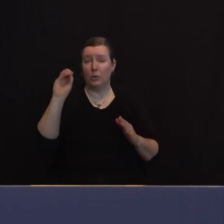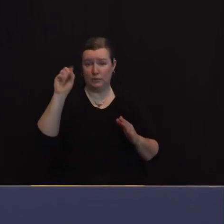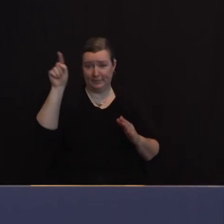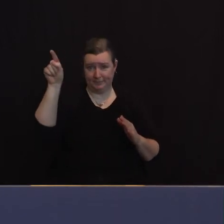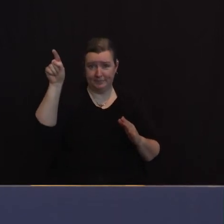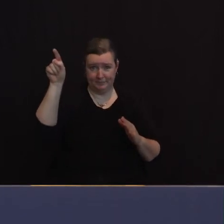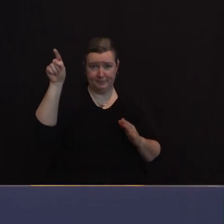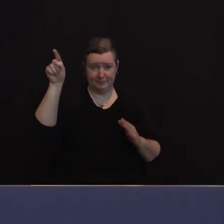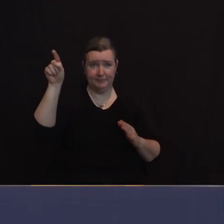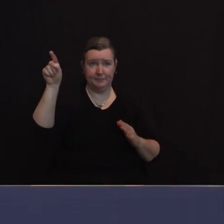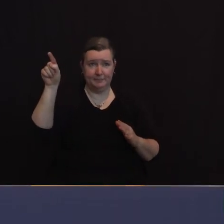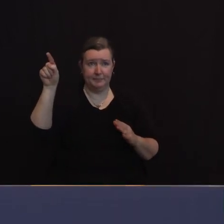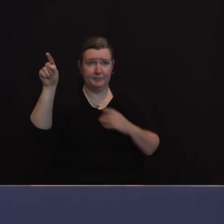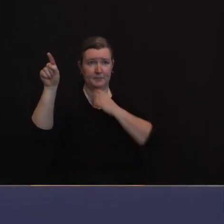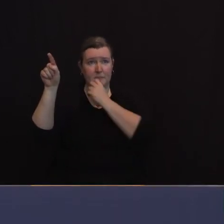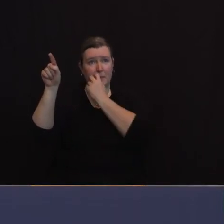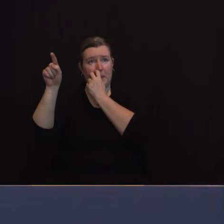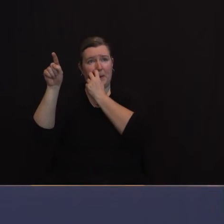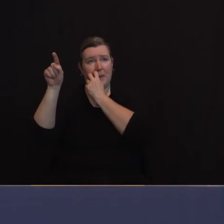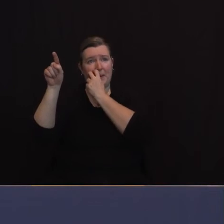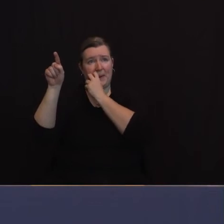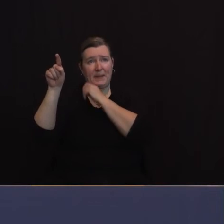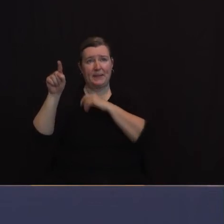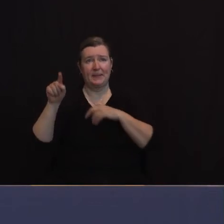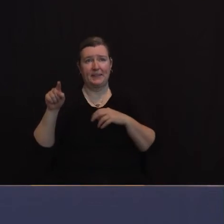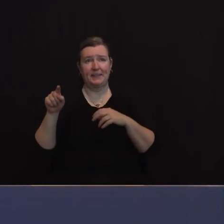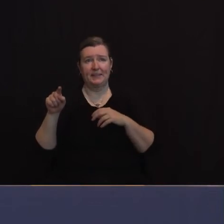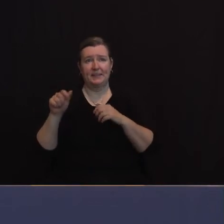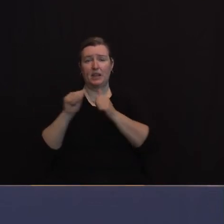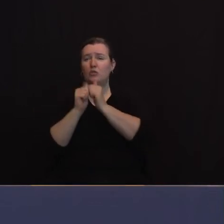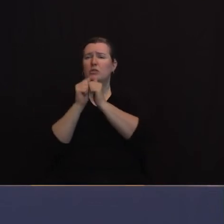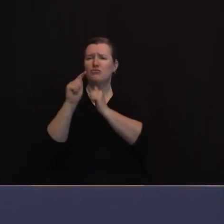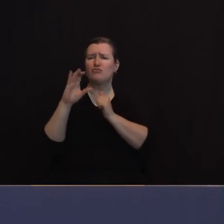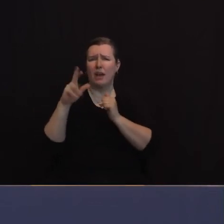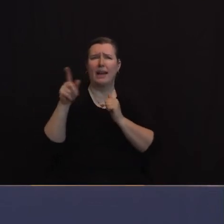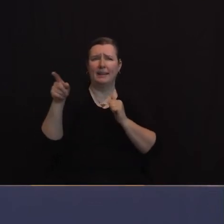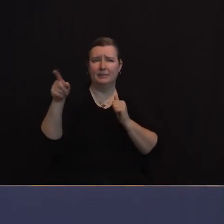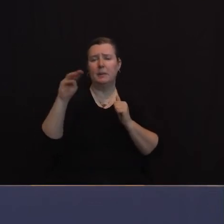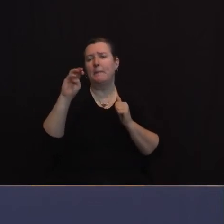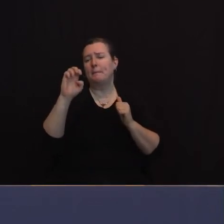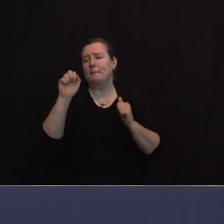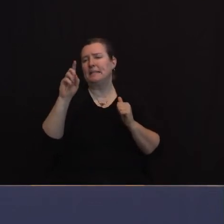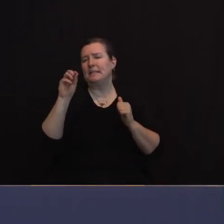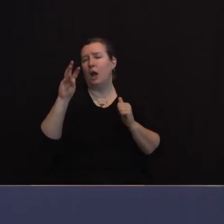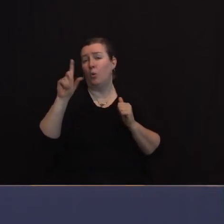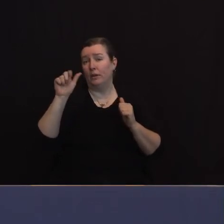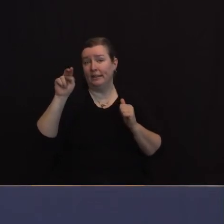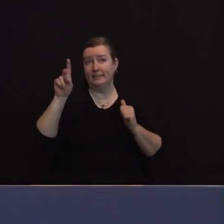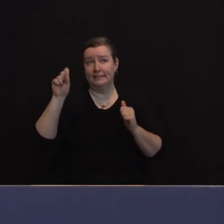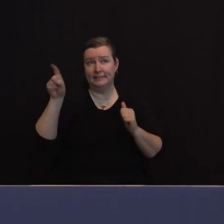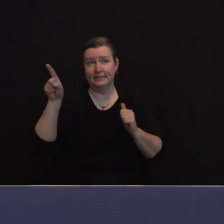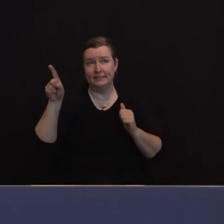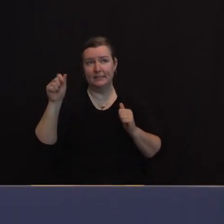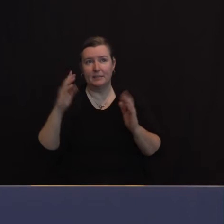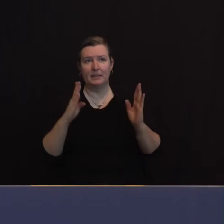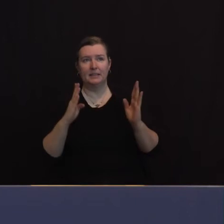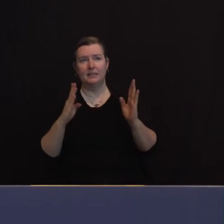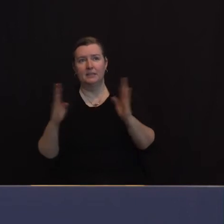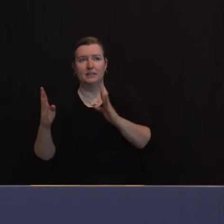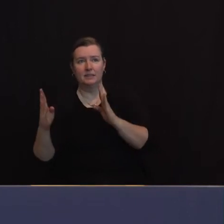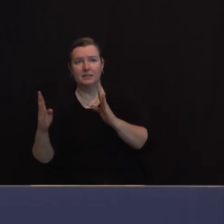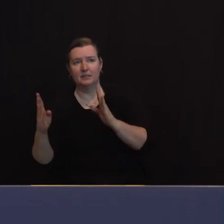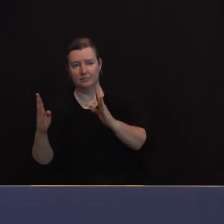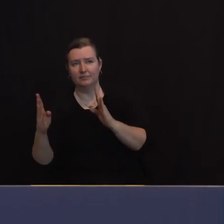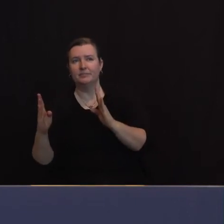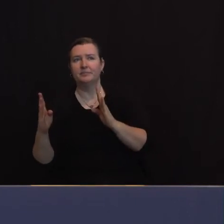the Meadowlands racetrack site, which skews the Bergen reality versus a county that may not have a mega site in it,